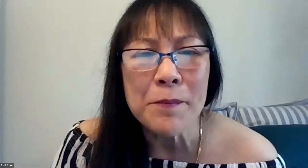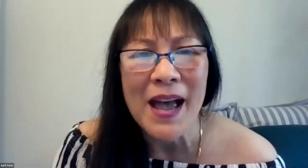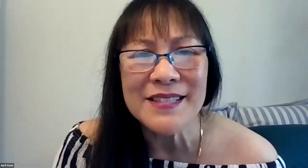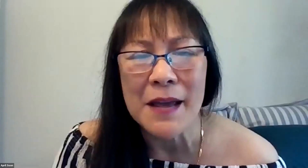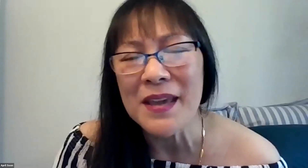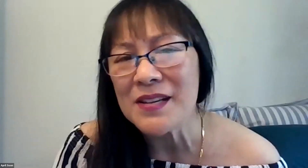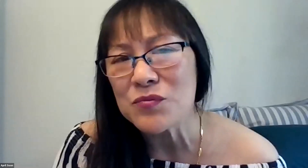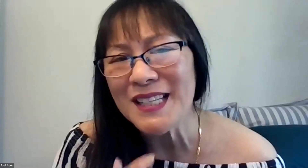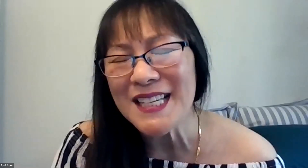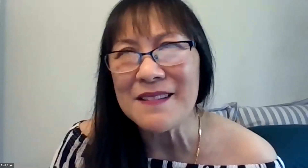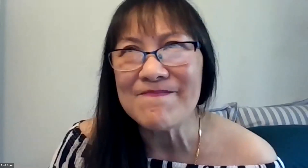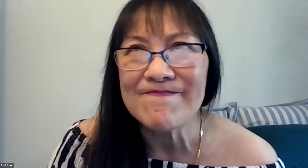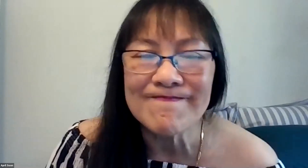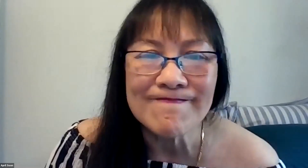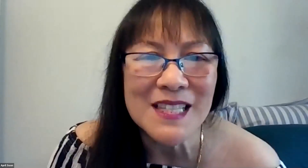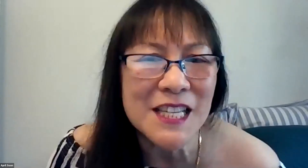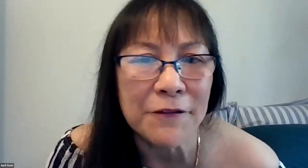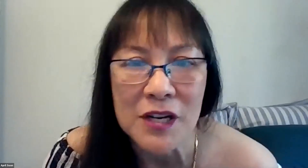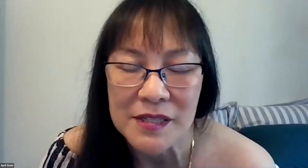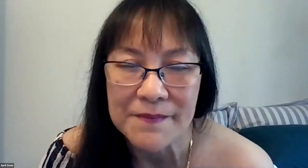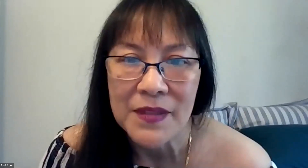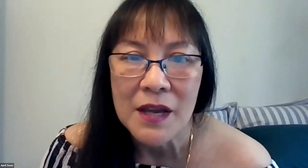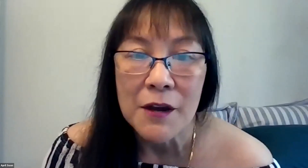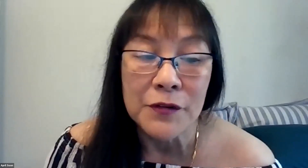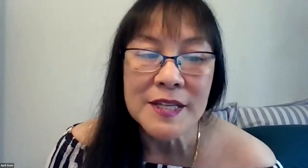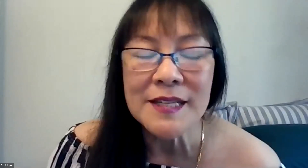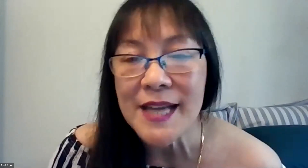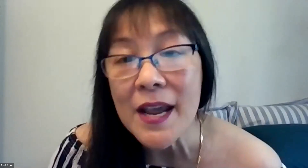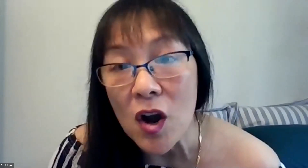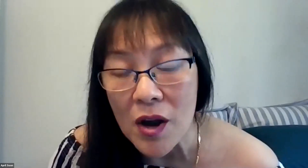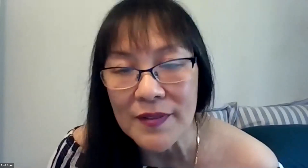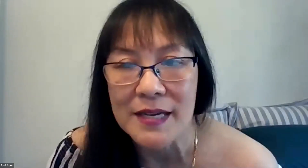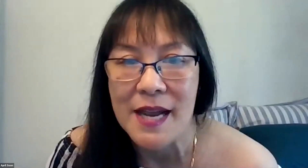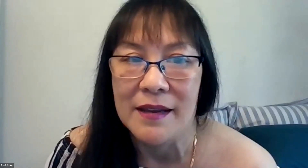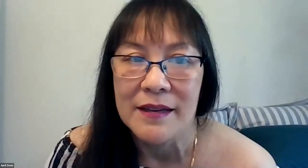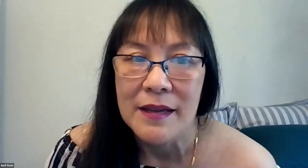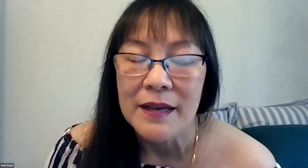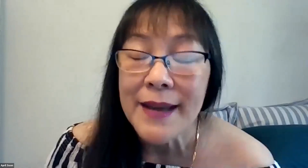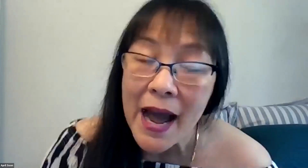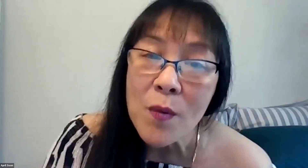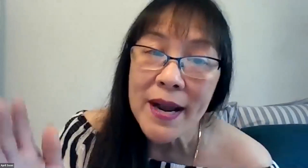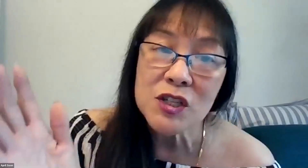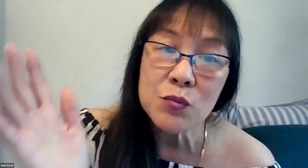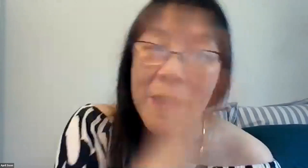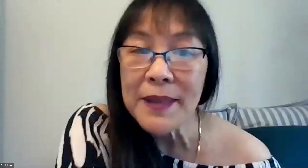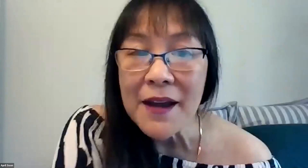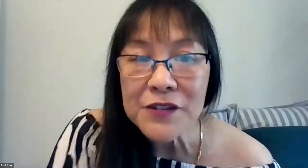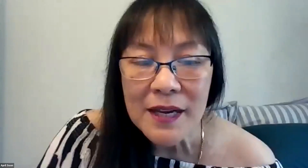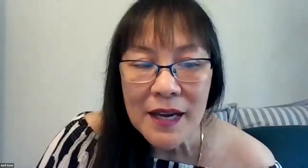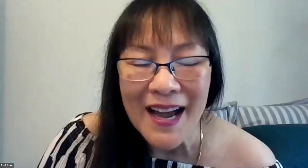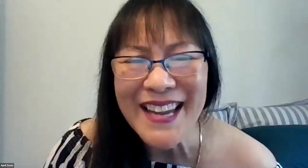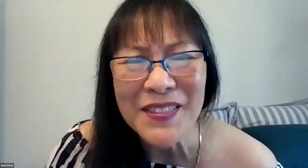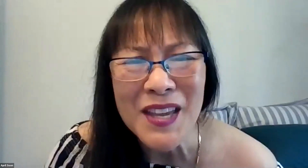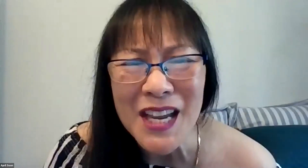Dating during the pandemic is really different. For instance, take online dating. Now when I swipe